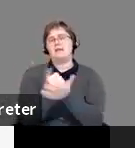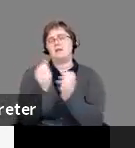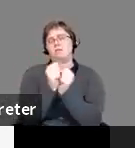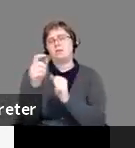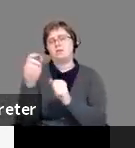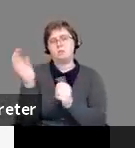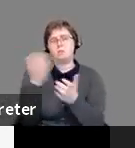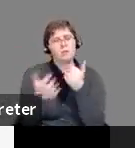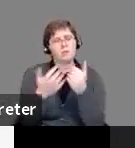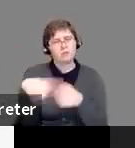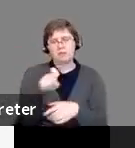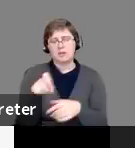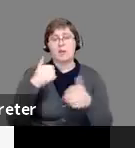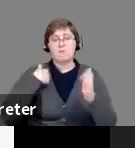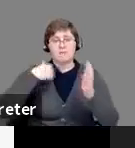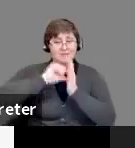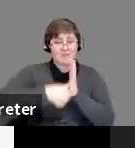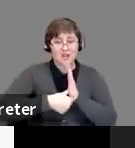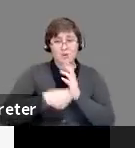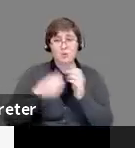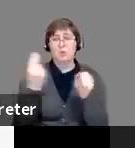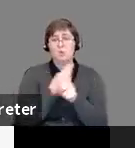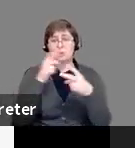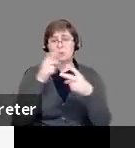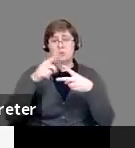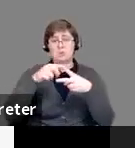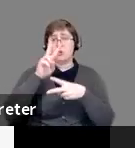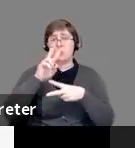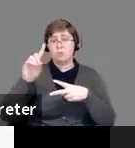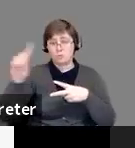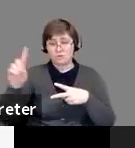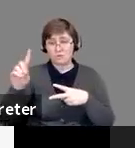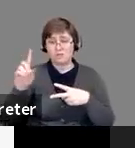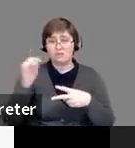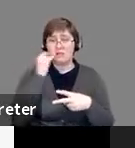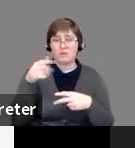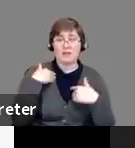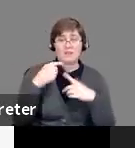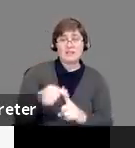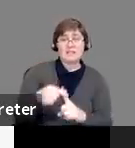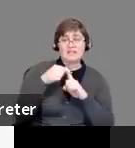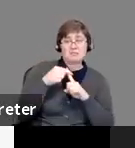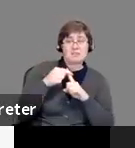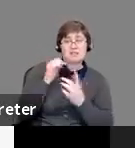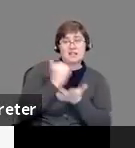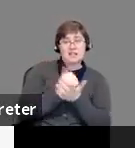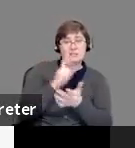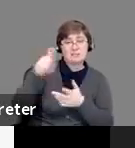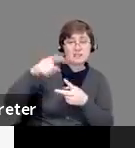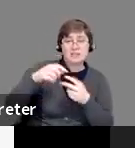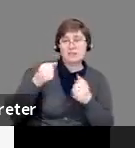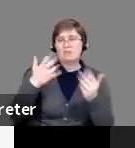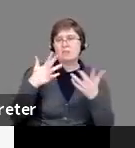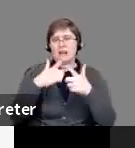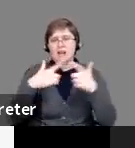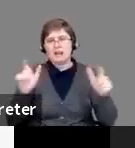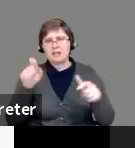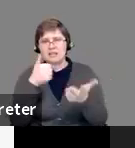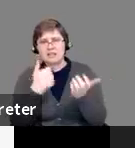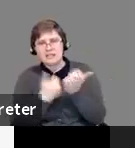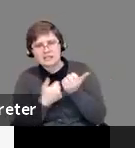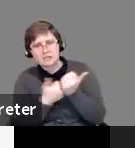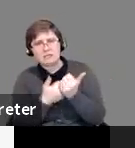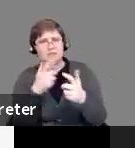want to stress this. Utilizing 211 if you have some special assistance or multilingual support that's